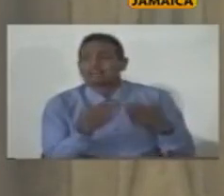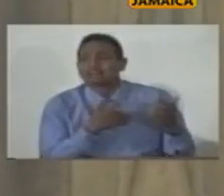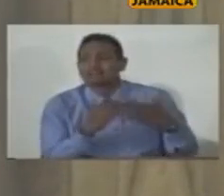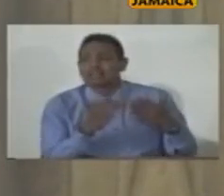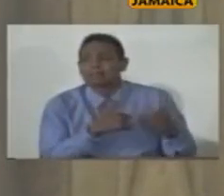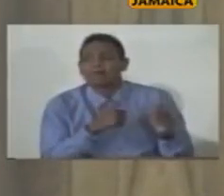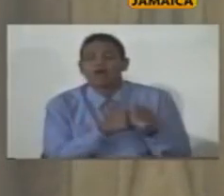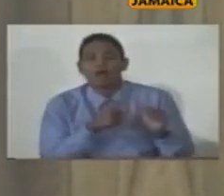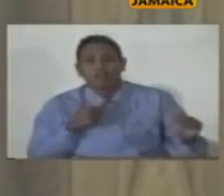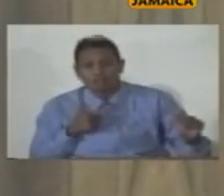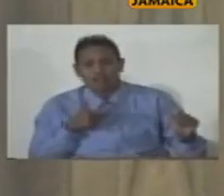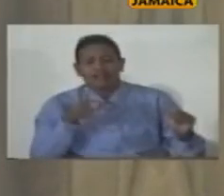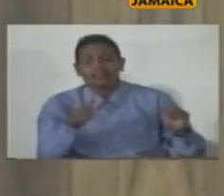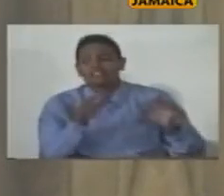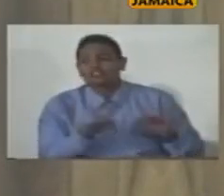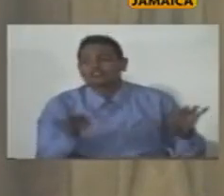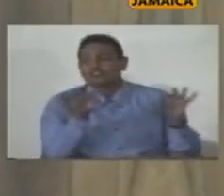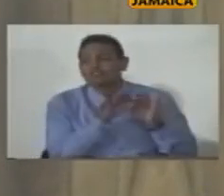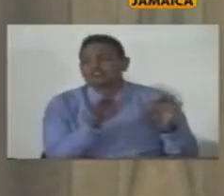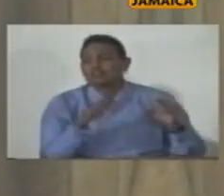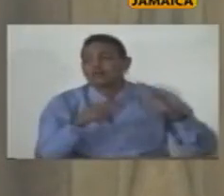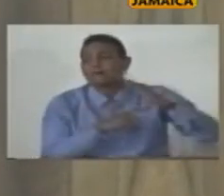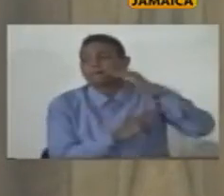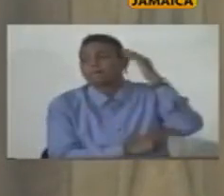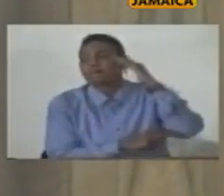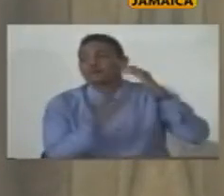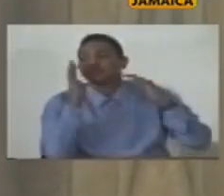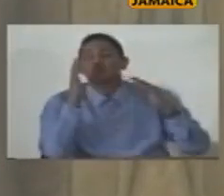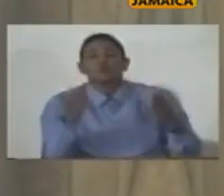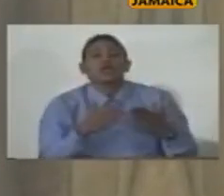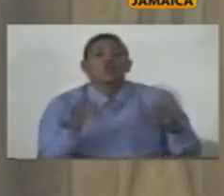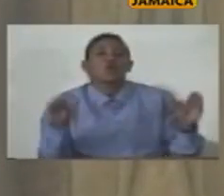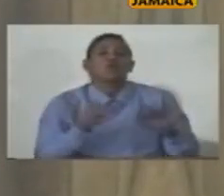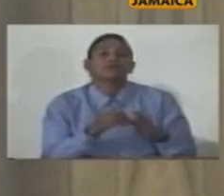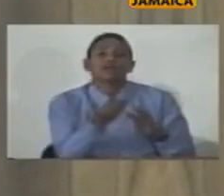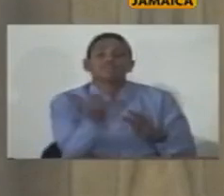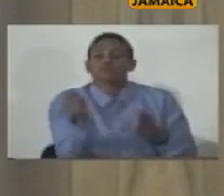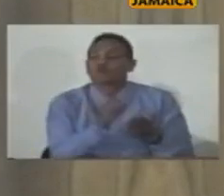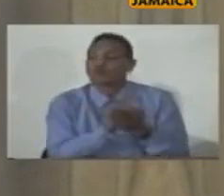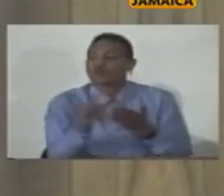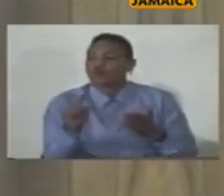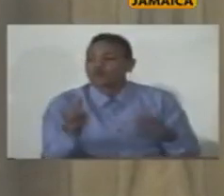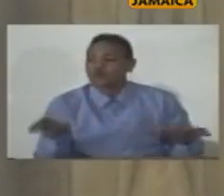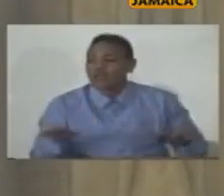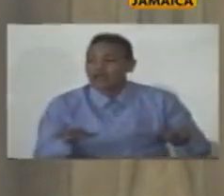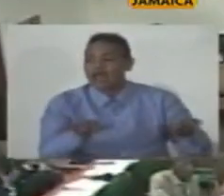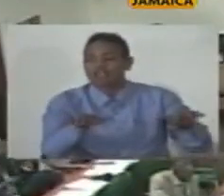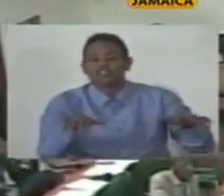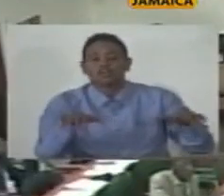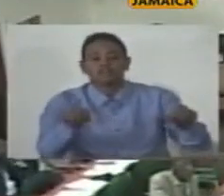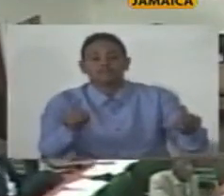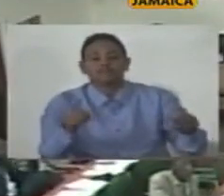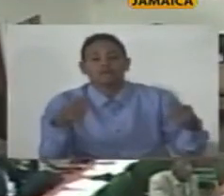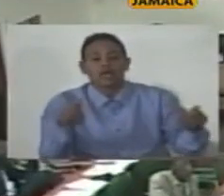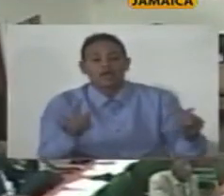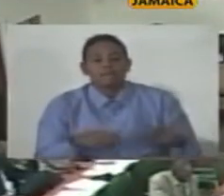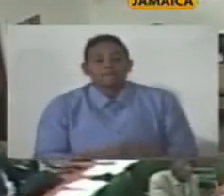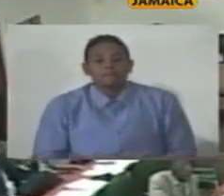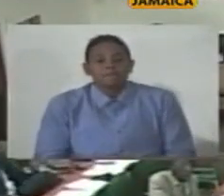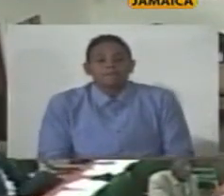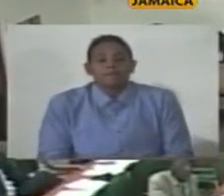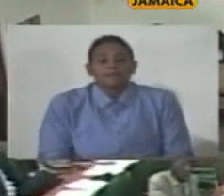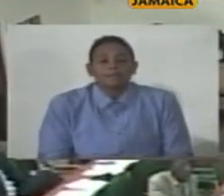setbacks, this critical bridge will be opened in a few weeks. Action to that.